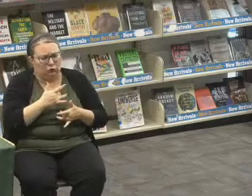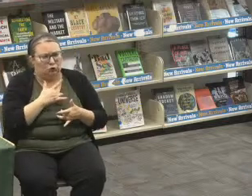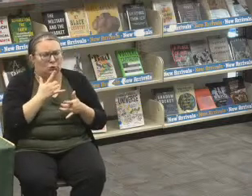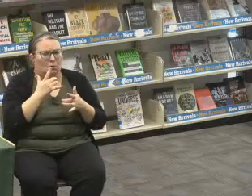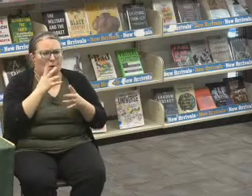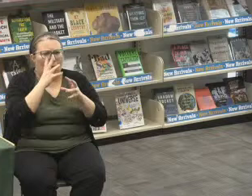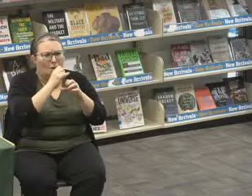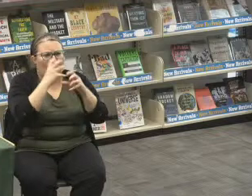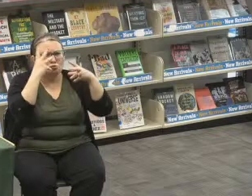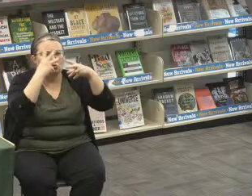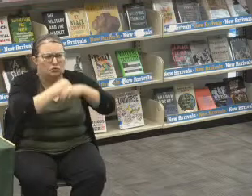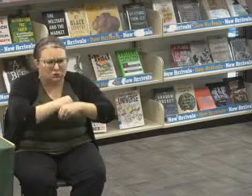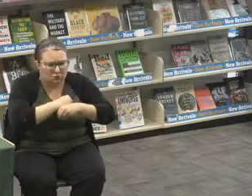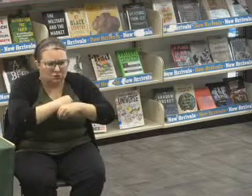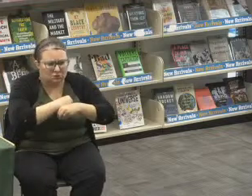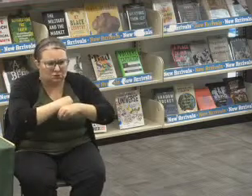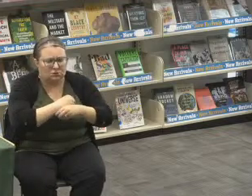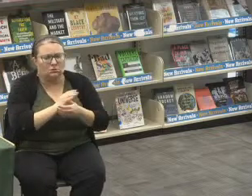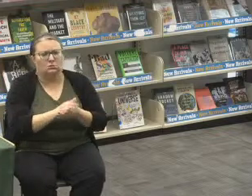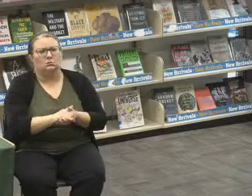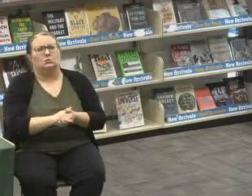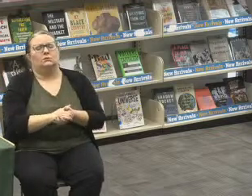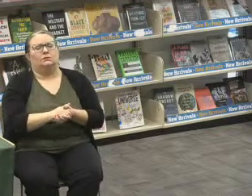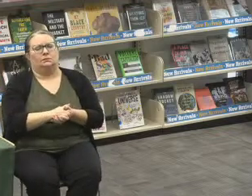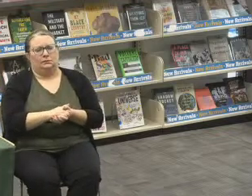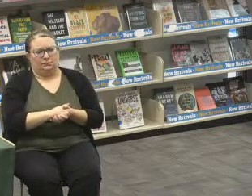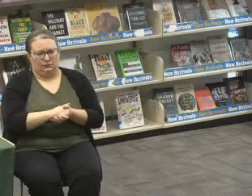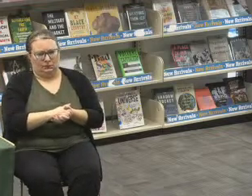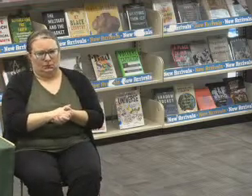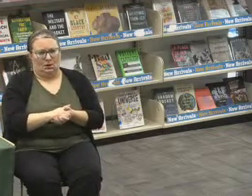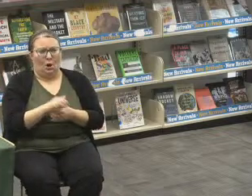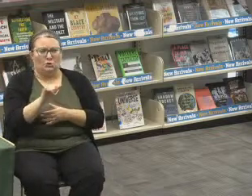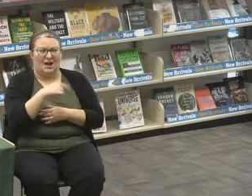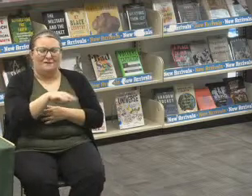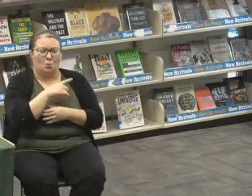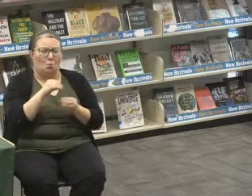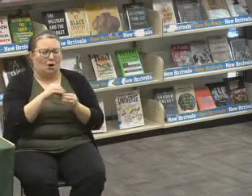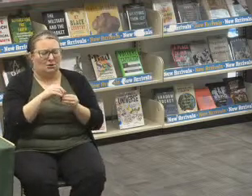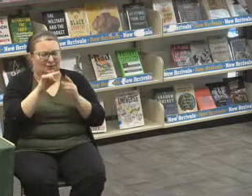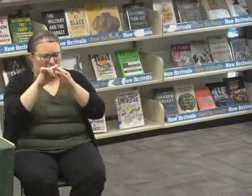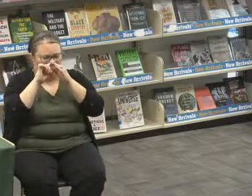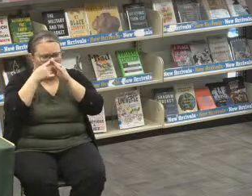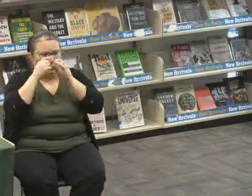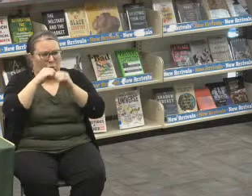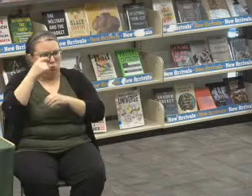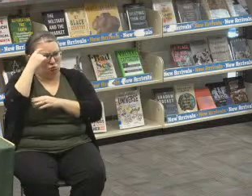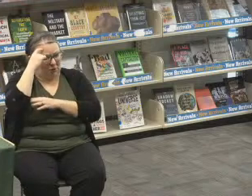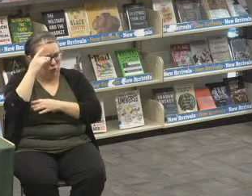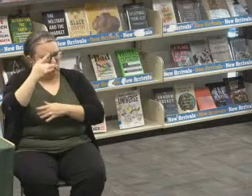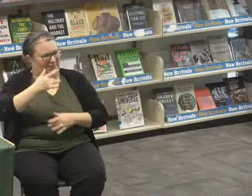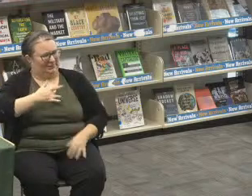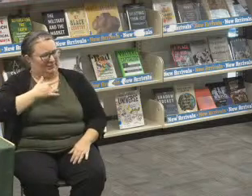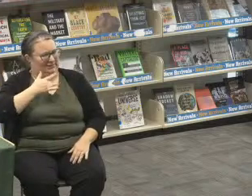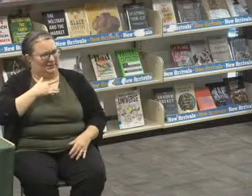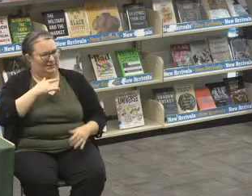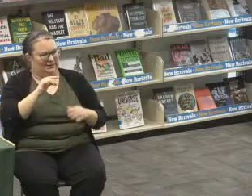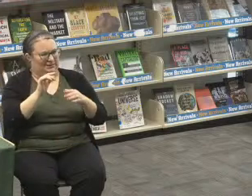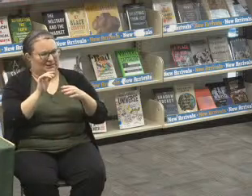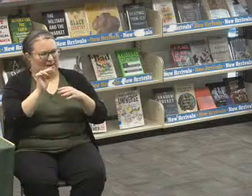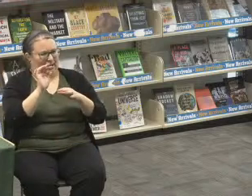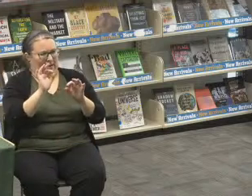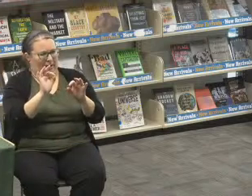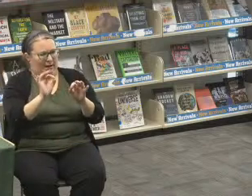beauty. And they also have greater activation in their brain in terms of sensing subtleties